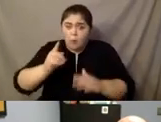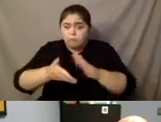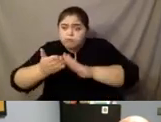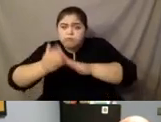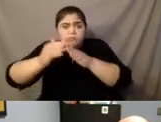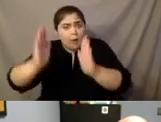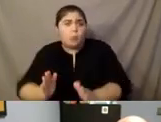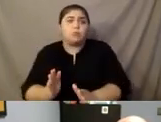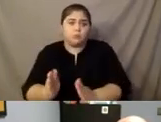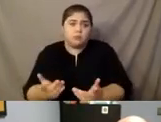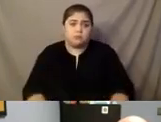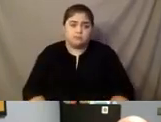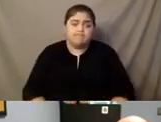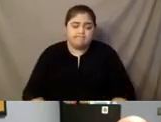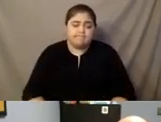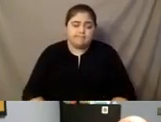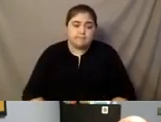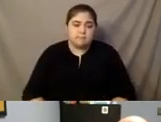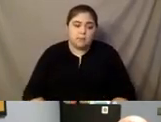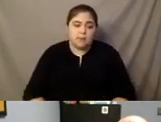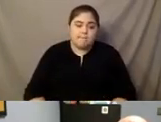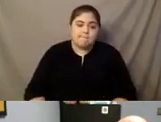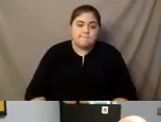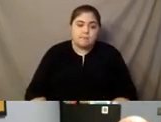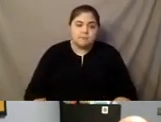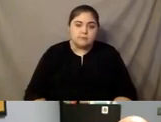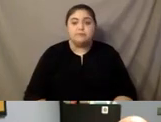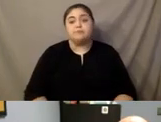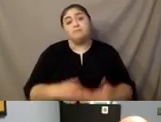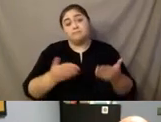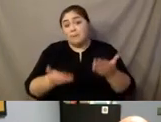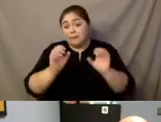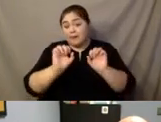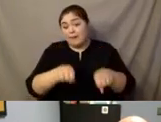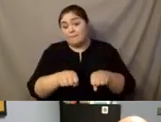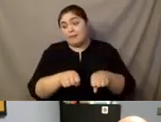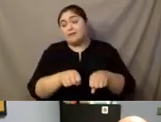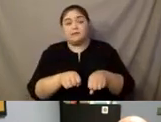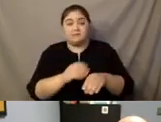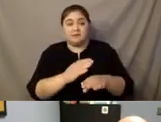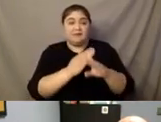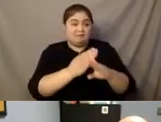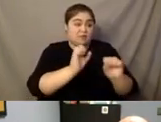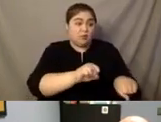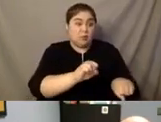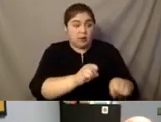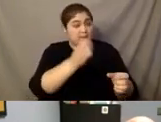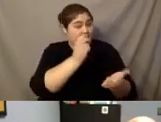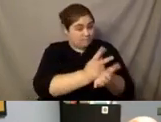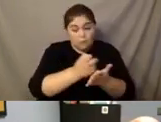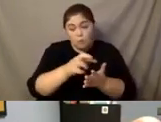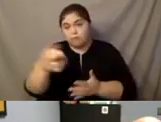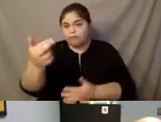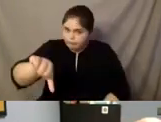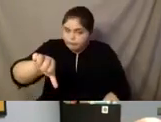household. So it may be that that may be a defense that we can either confirm or refute, or it may be that if